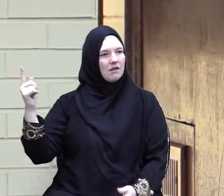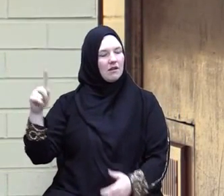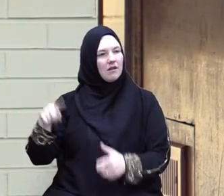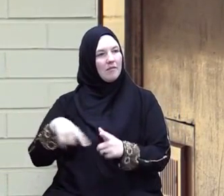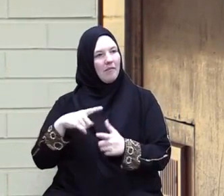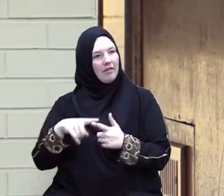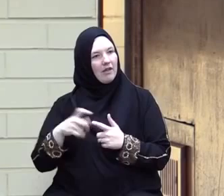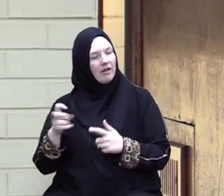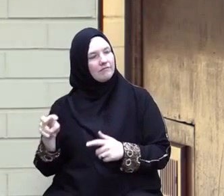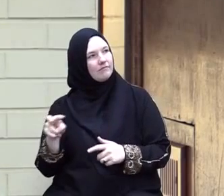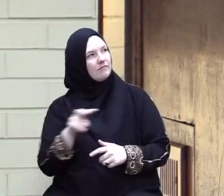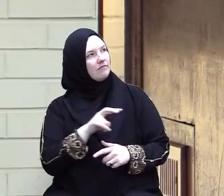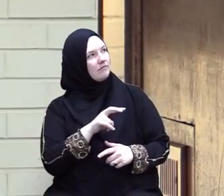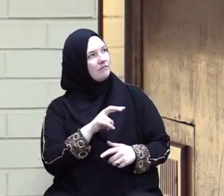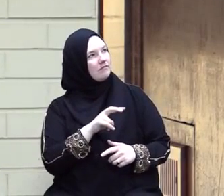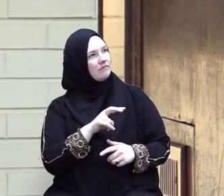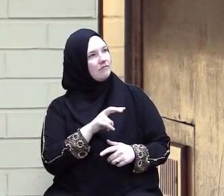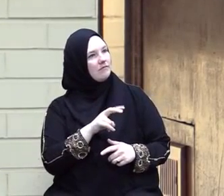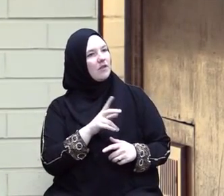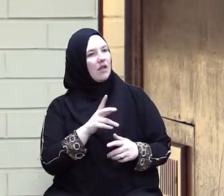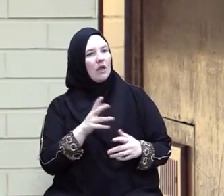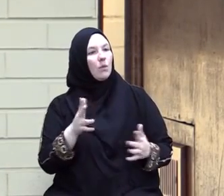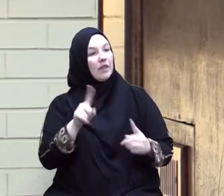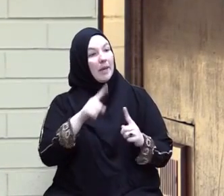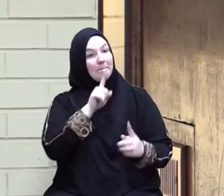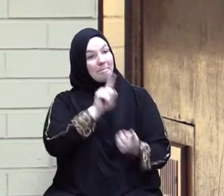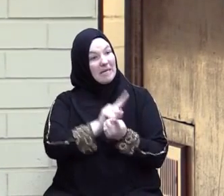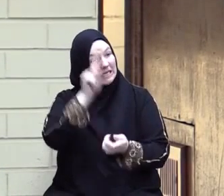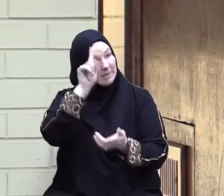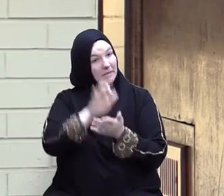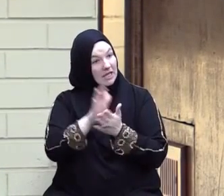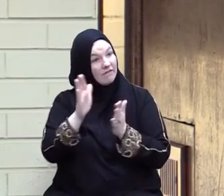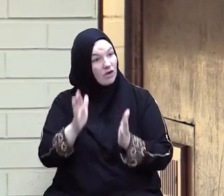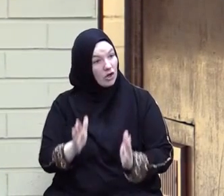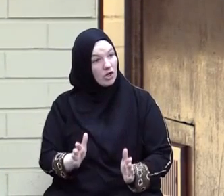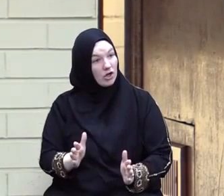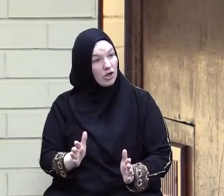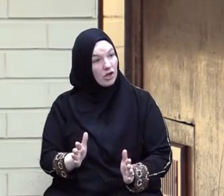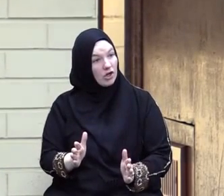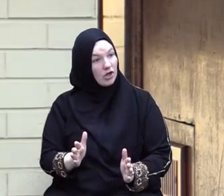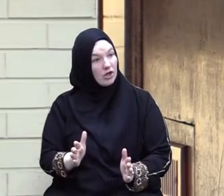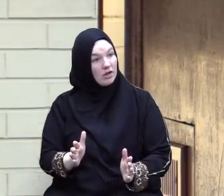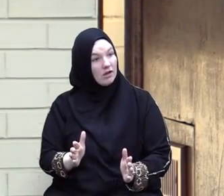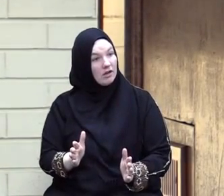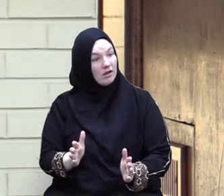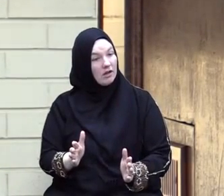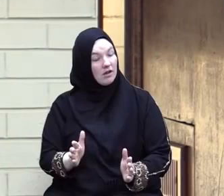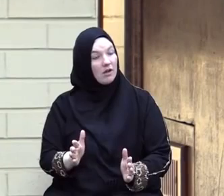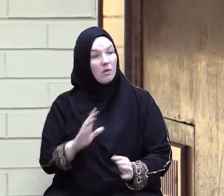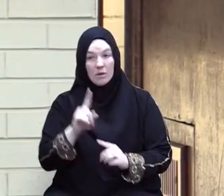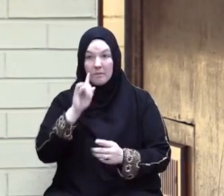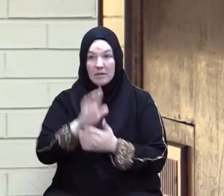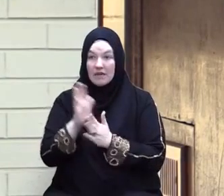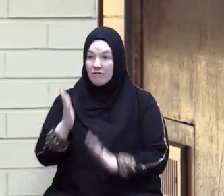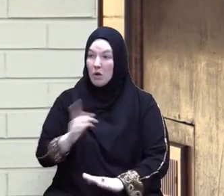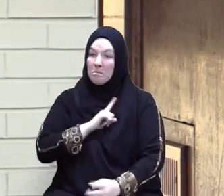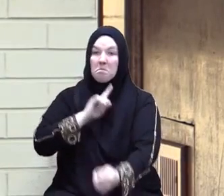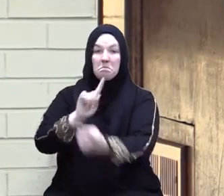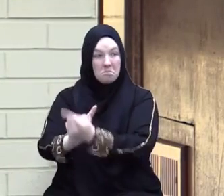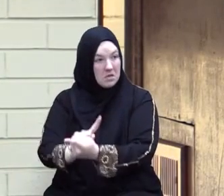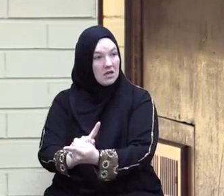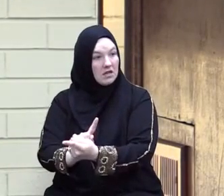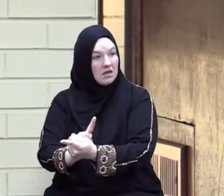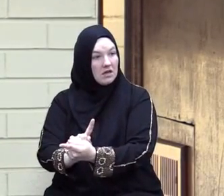And when they meet the believers, that's a typical behavior. They say, we believed. And when they are alone with their